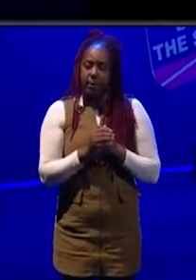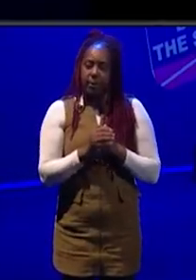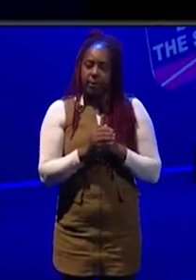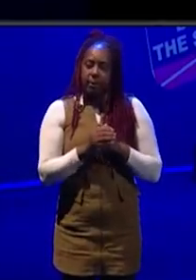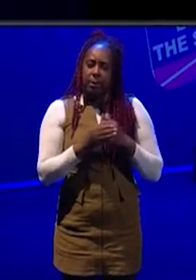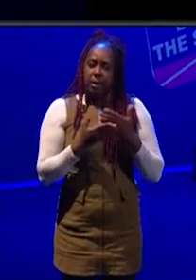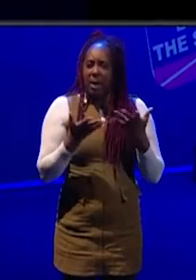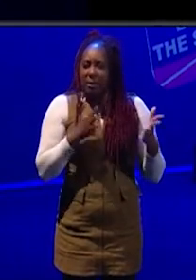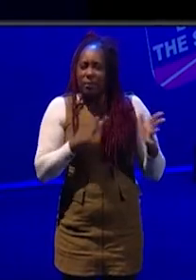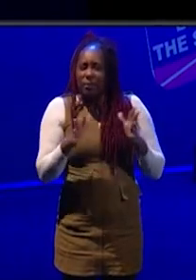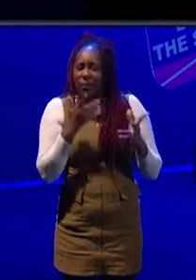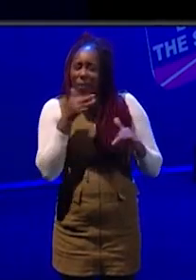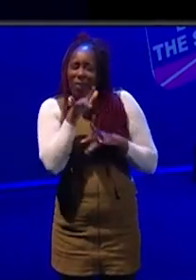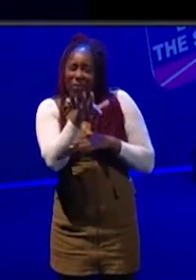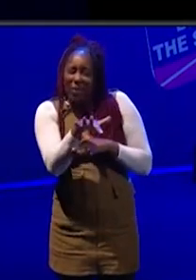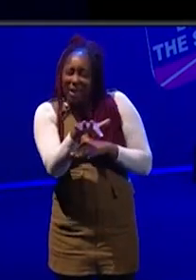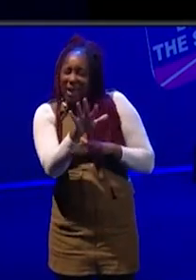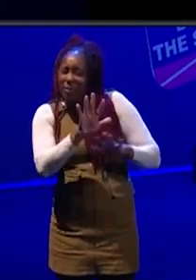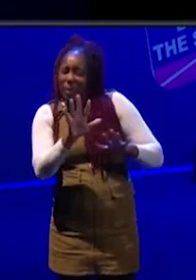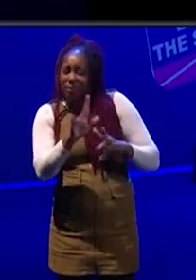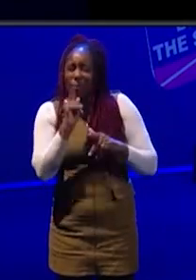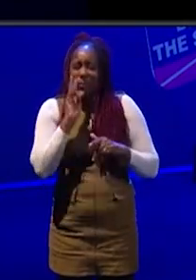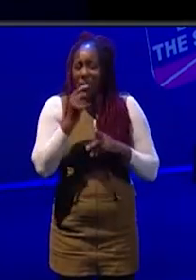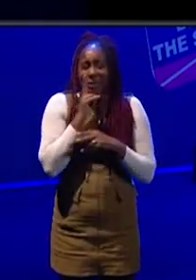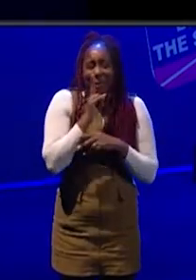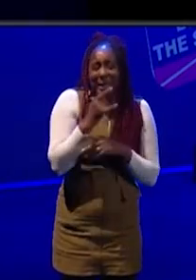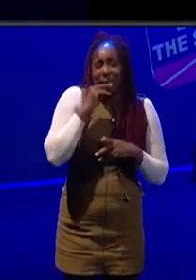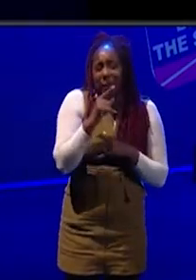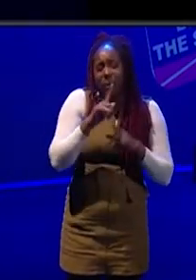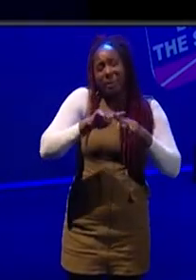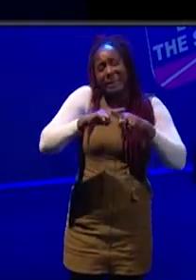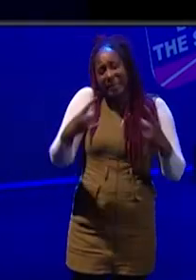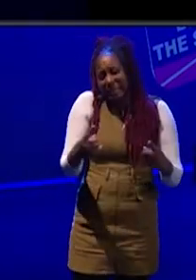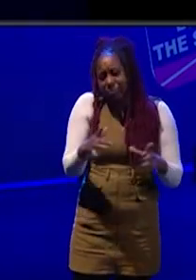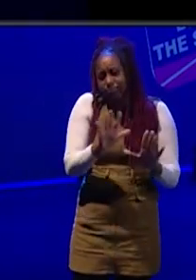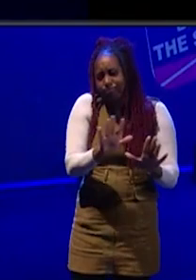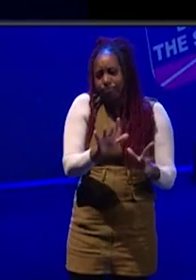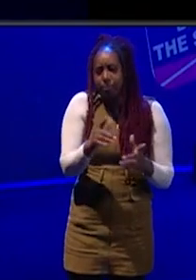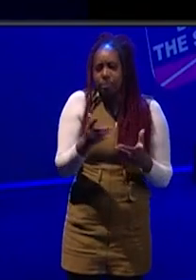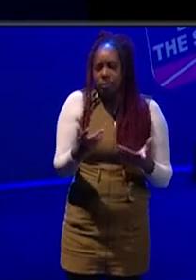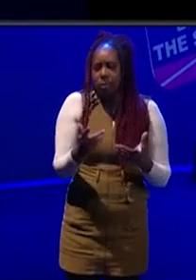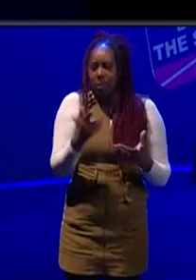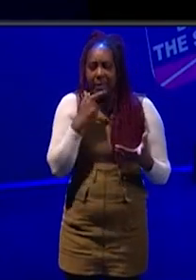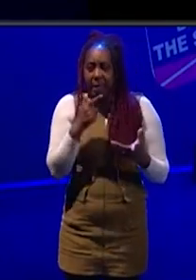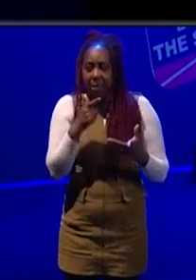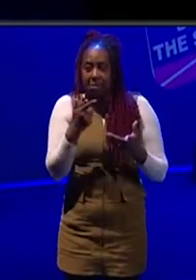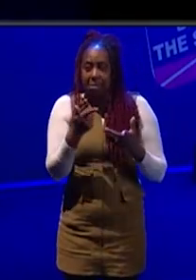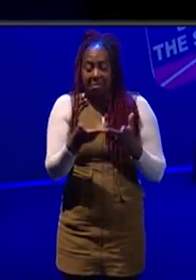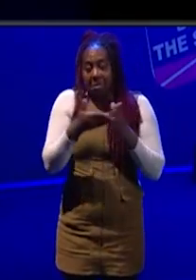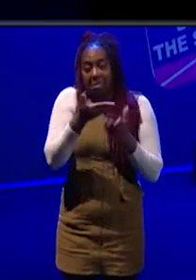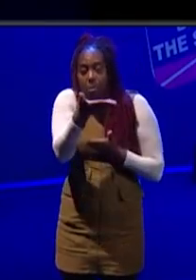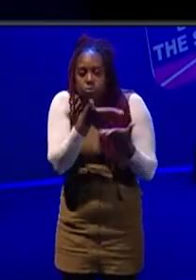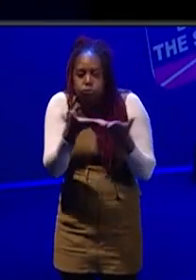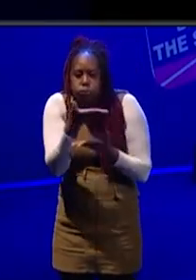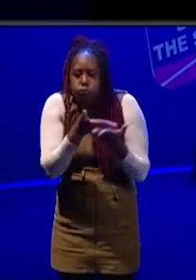we're kind of invisible, and we're invisible because we're different and we're not quite being at in any conversation.